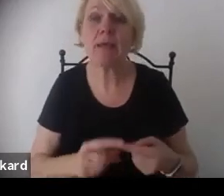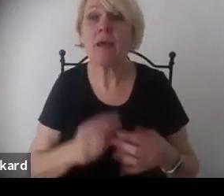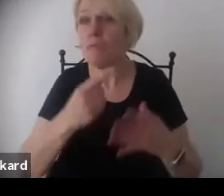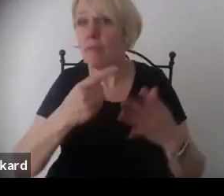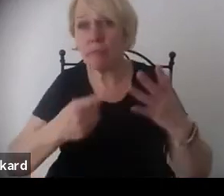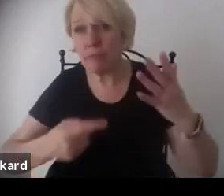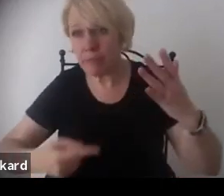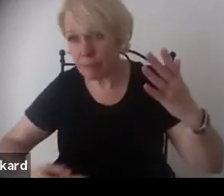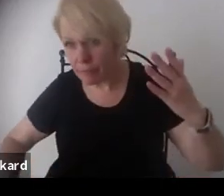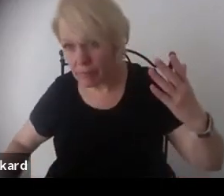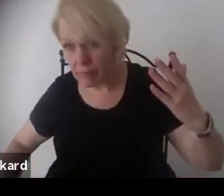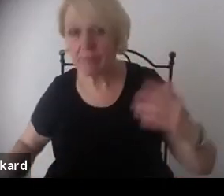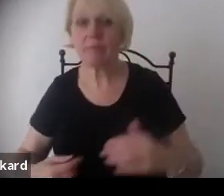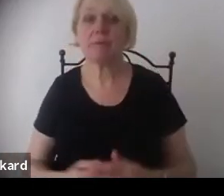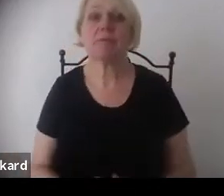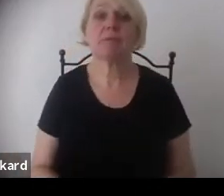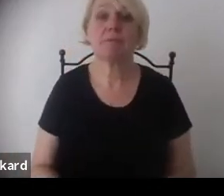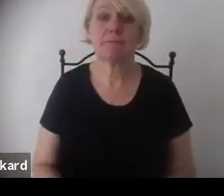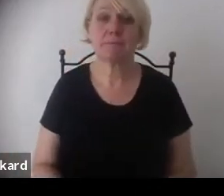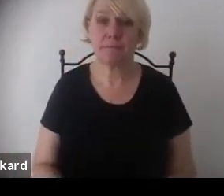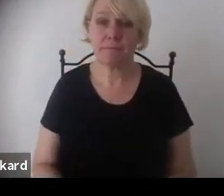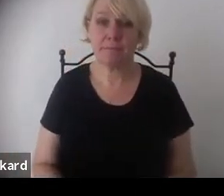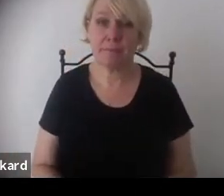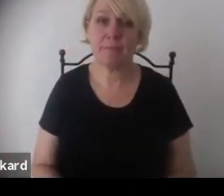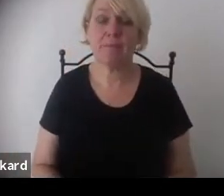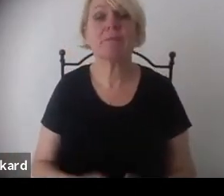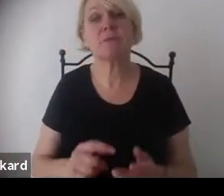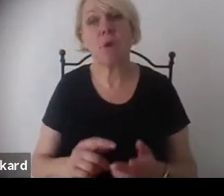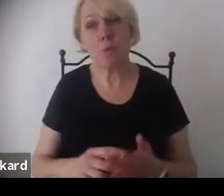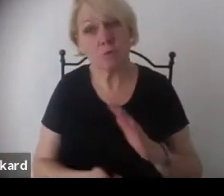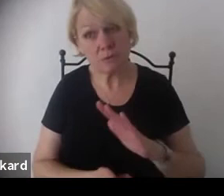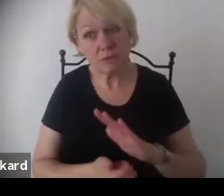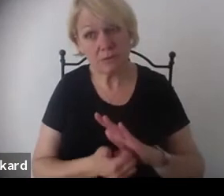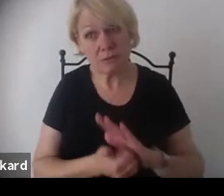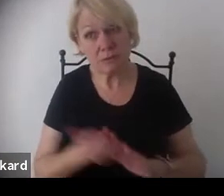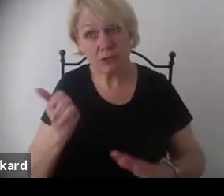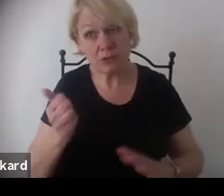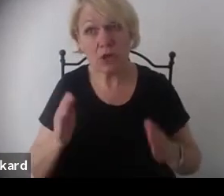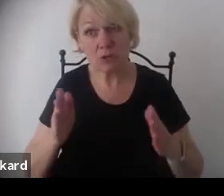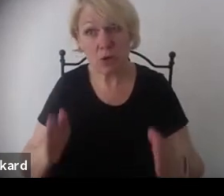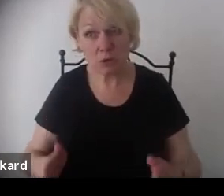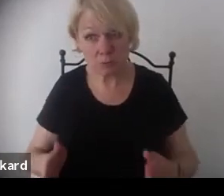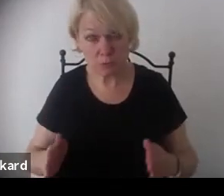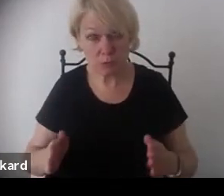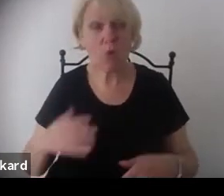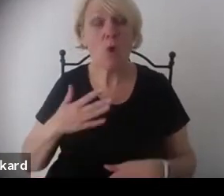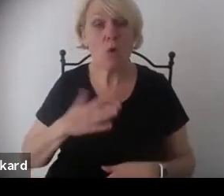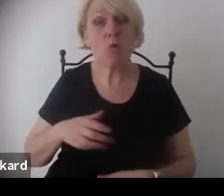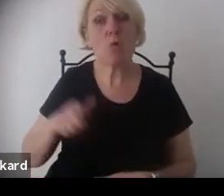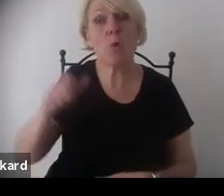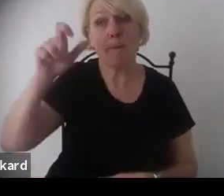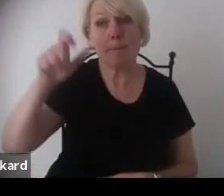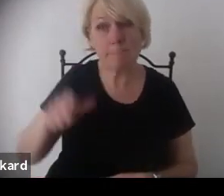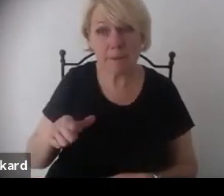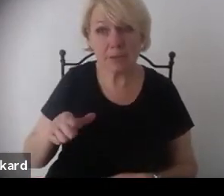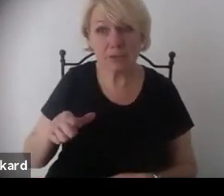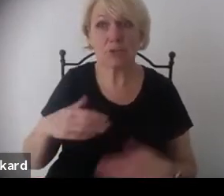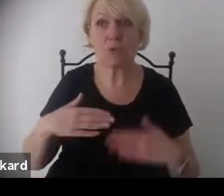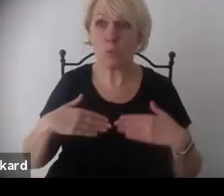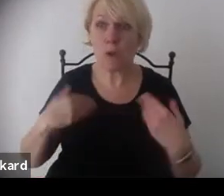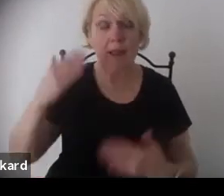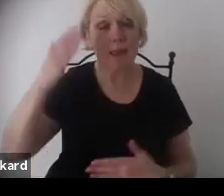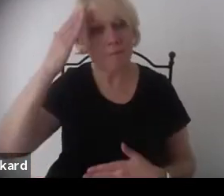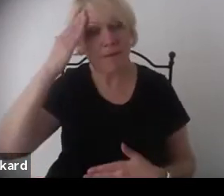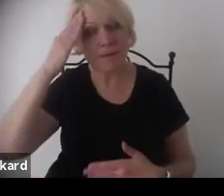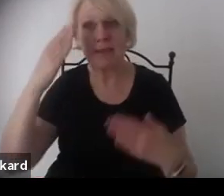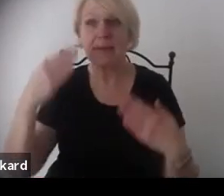forth. Definitely upon a discharge from hospital, we want people to remain well, both mentally and physically, and we